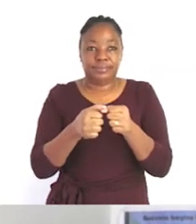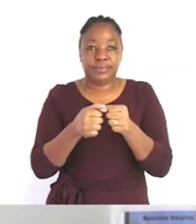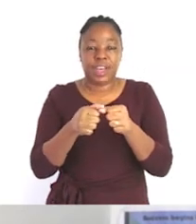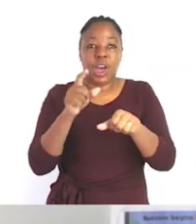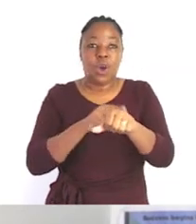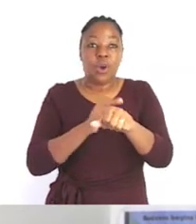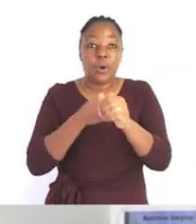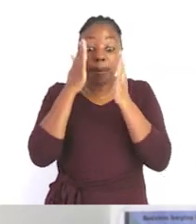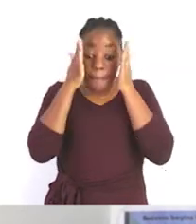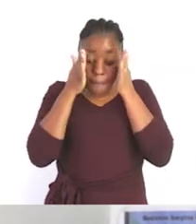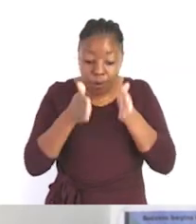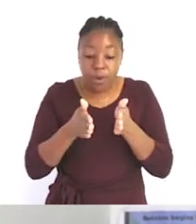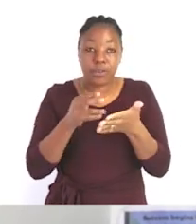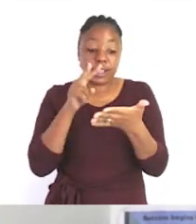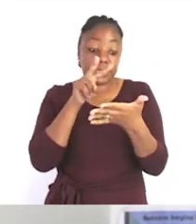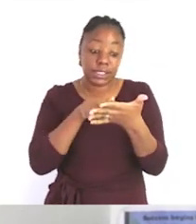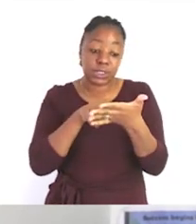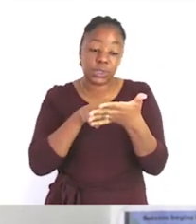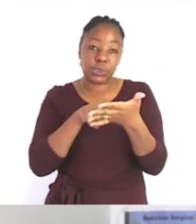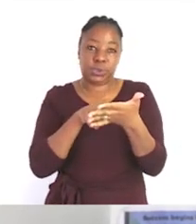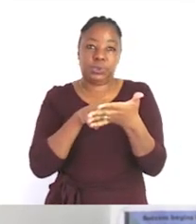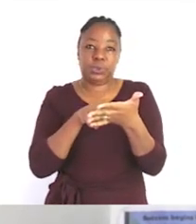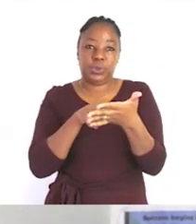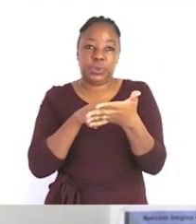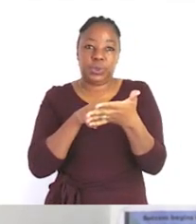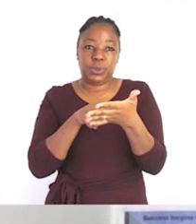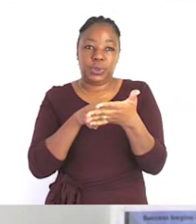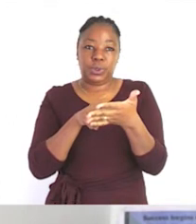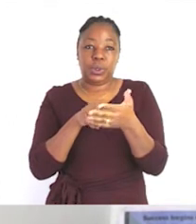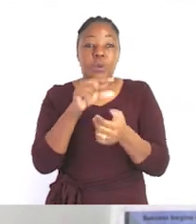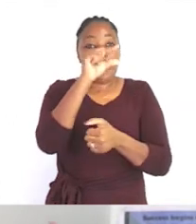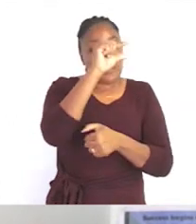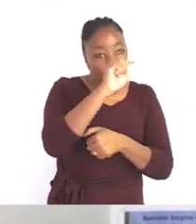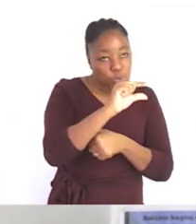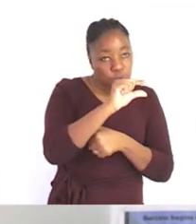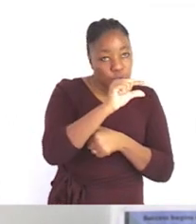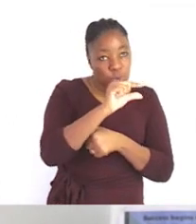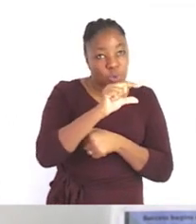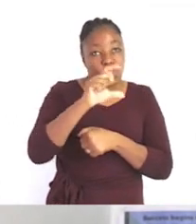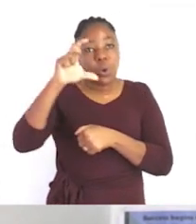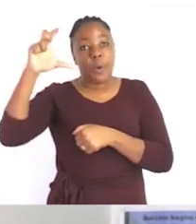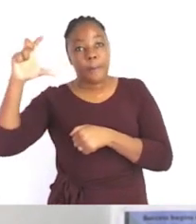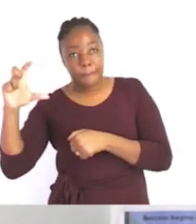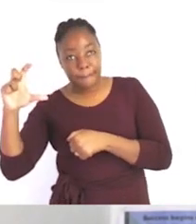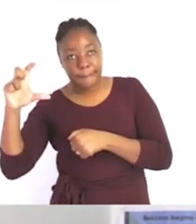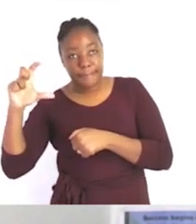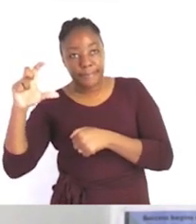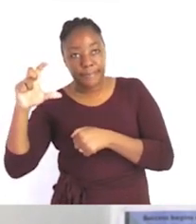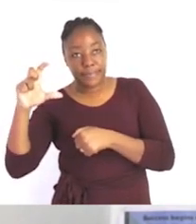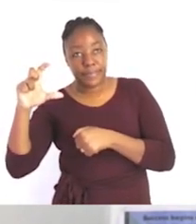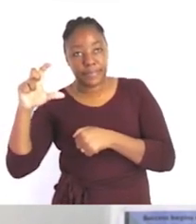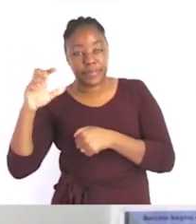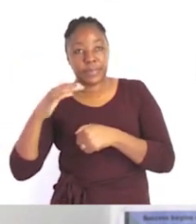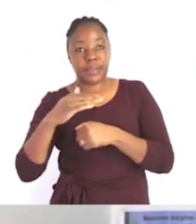And remember the instruction. This one said from smallest to biggest. So now we're going to check